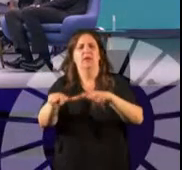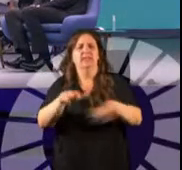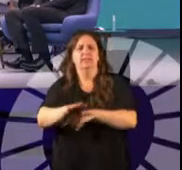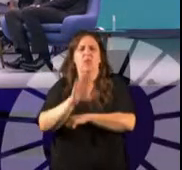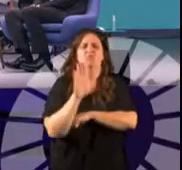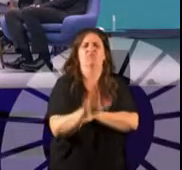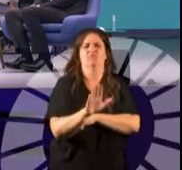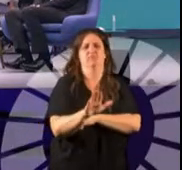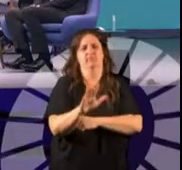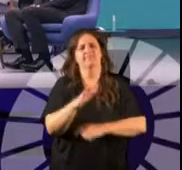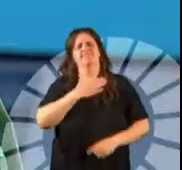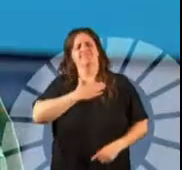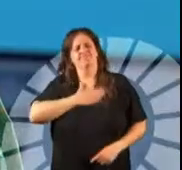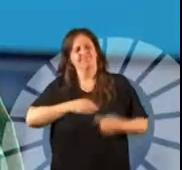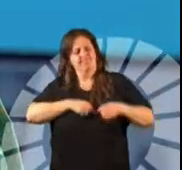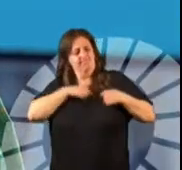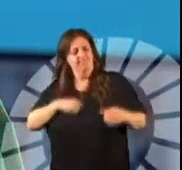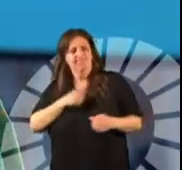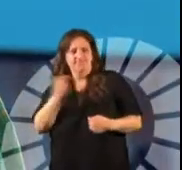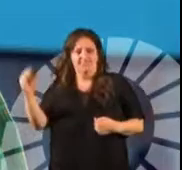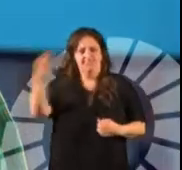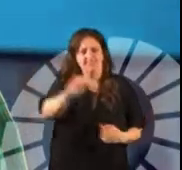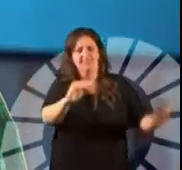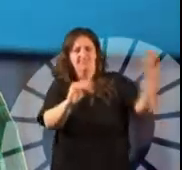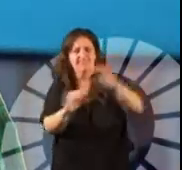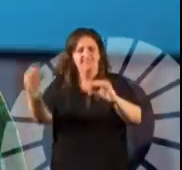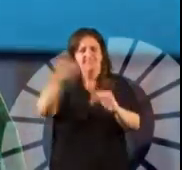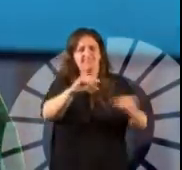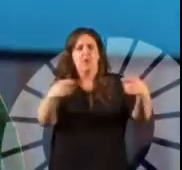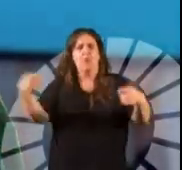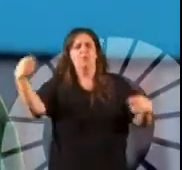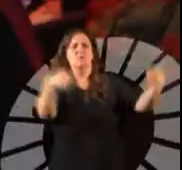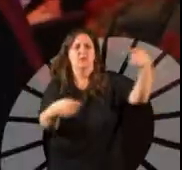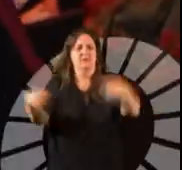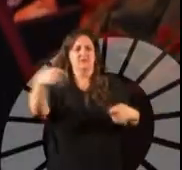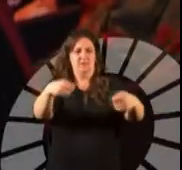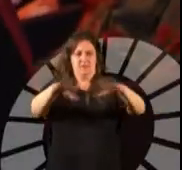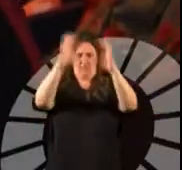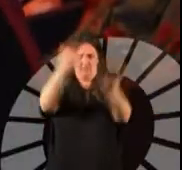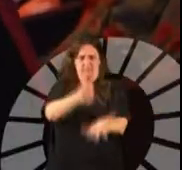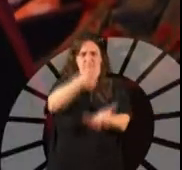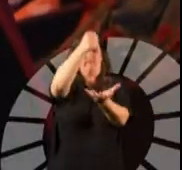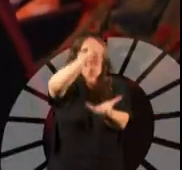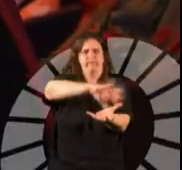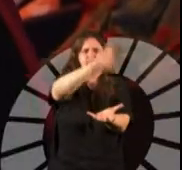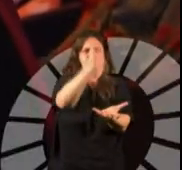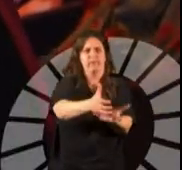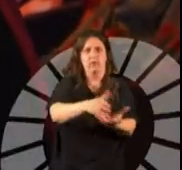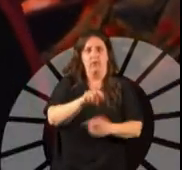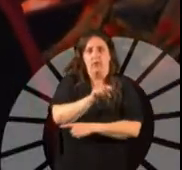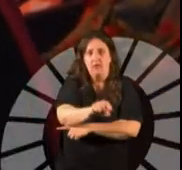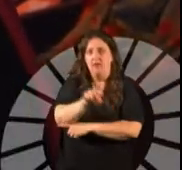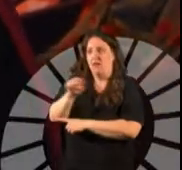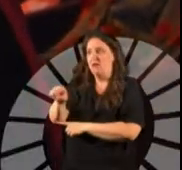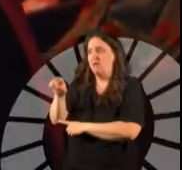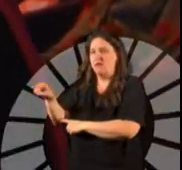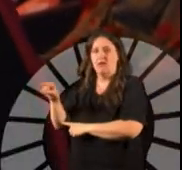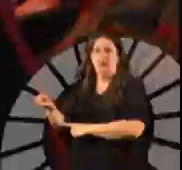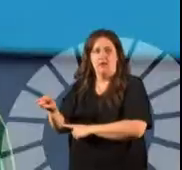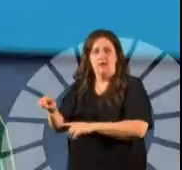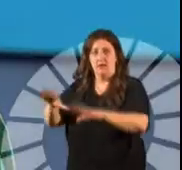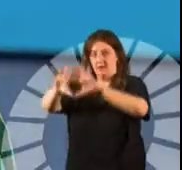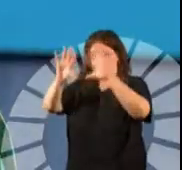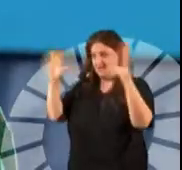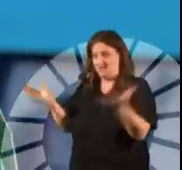some of the grants will support small grassroots organizations, youth